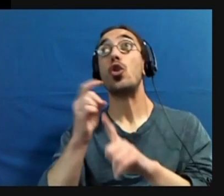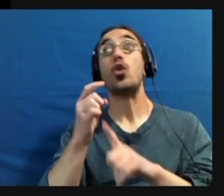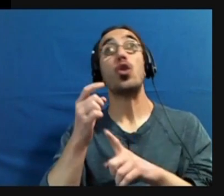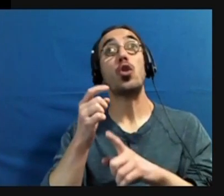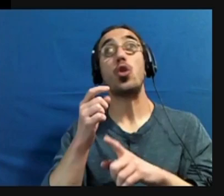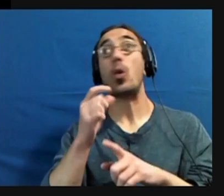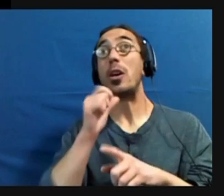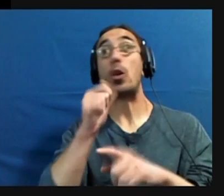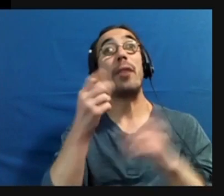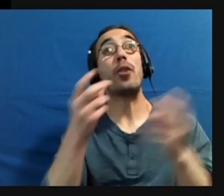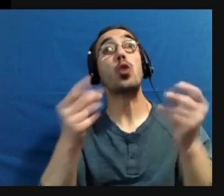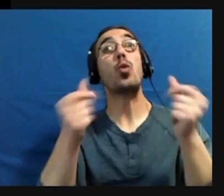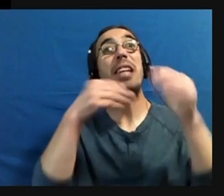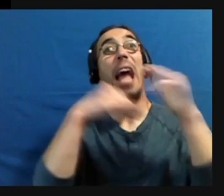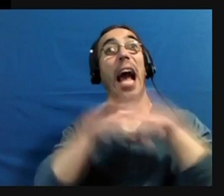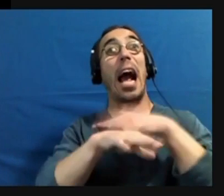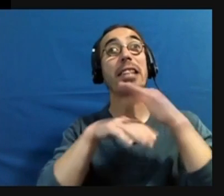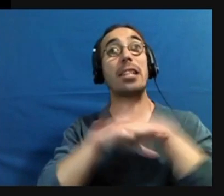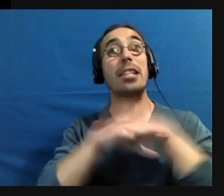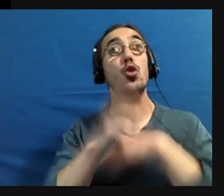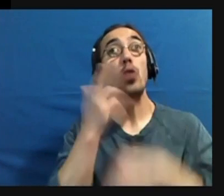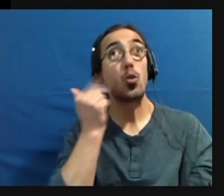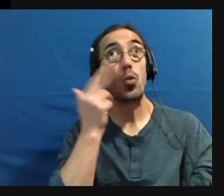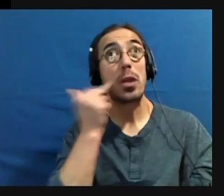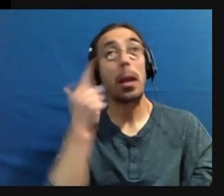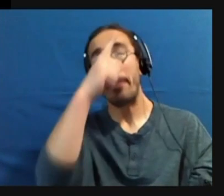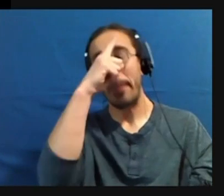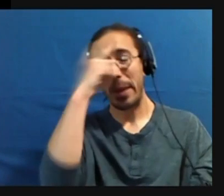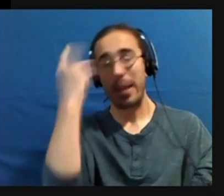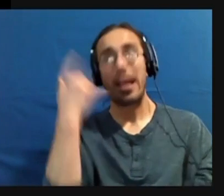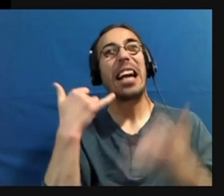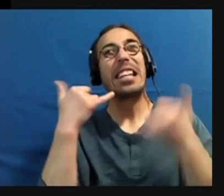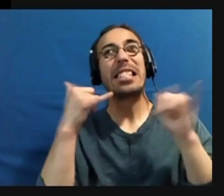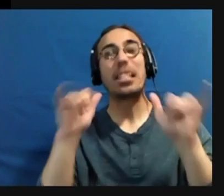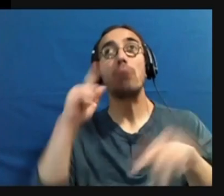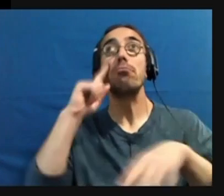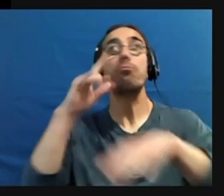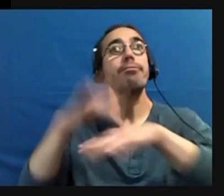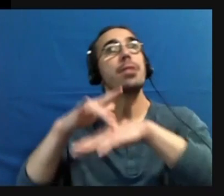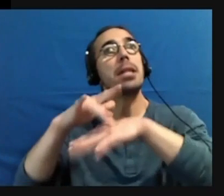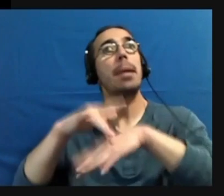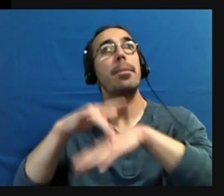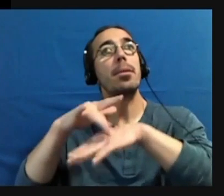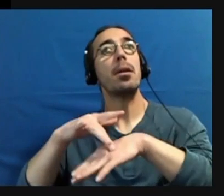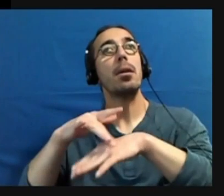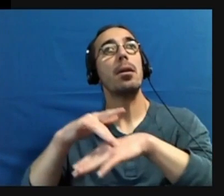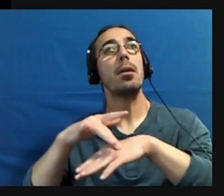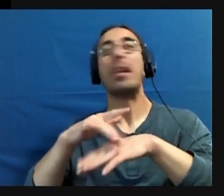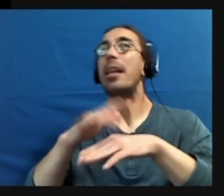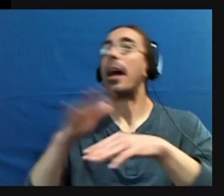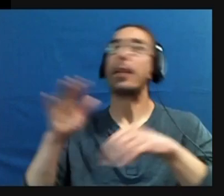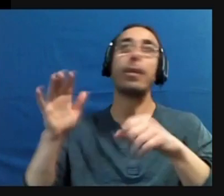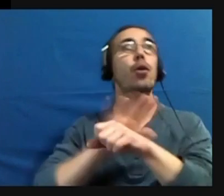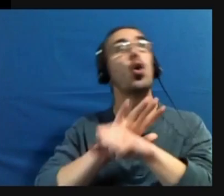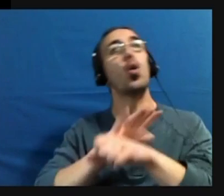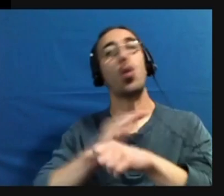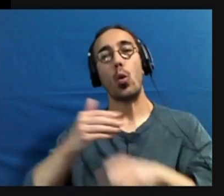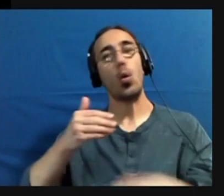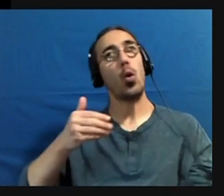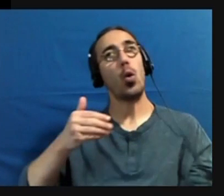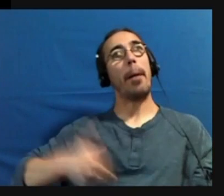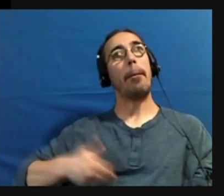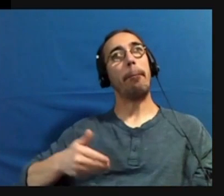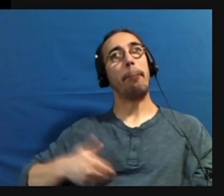it of somebody else's, because that is still their thing. That is it